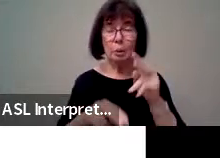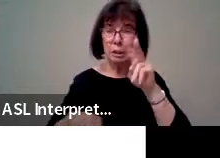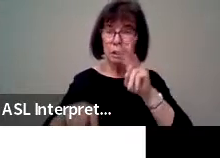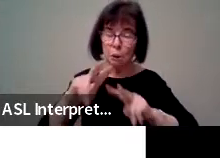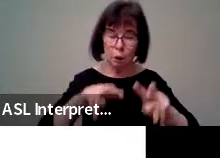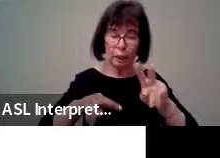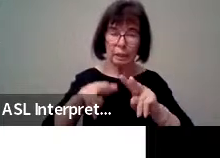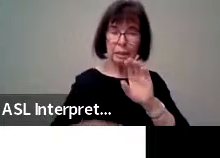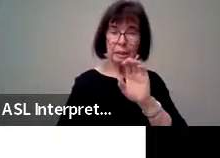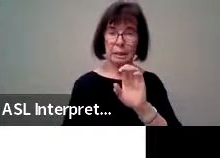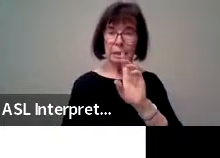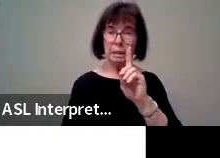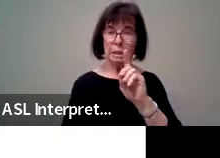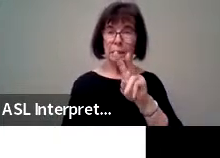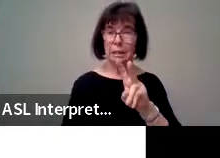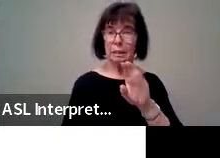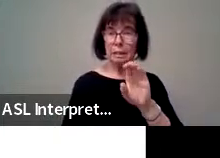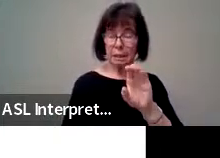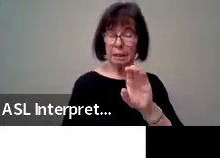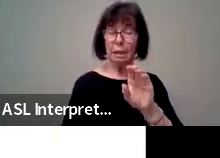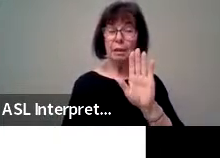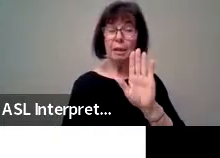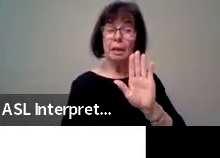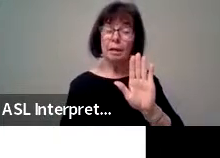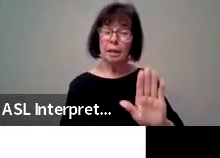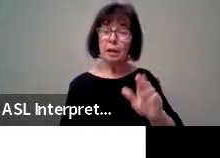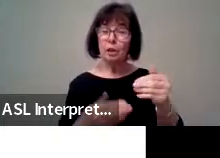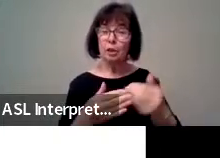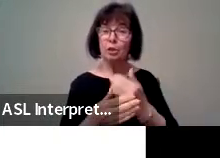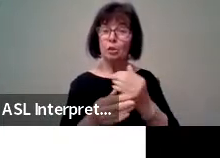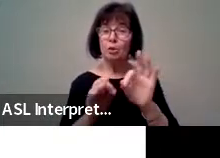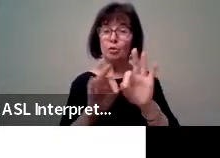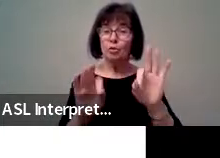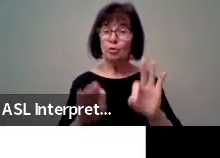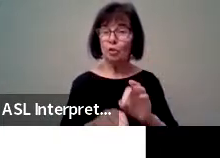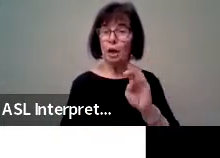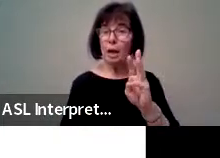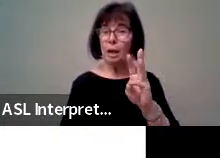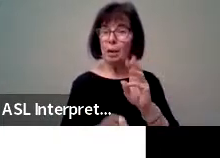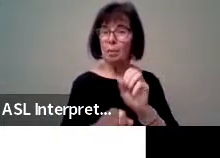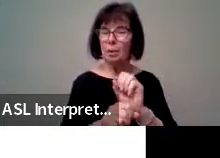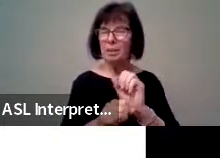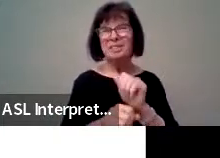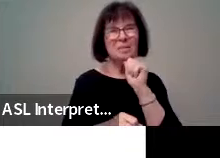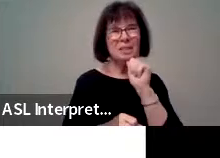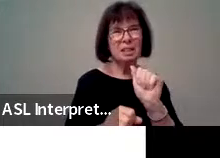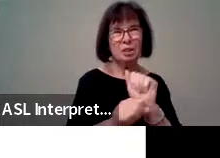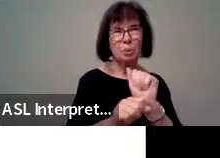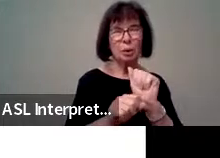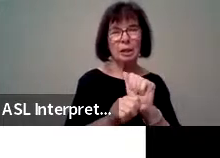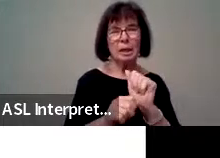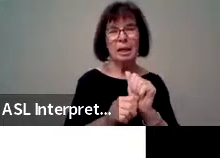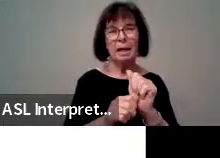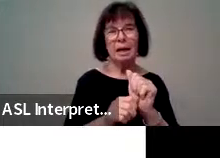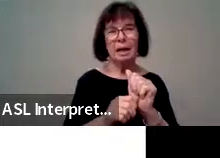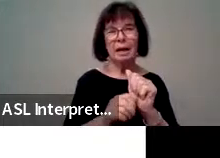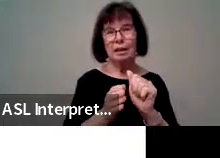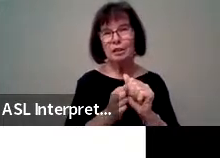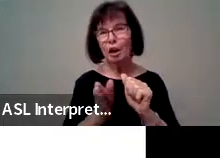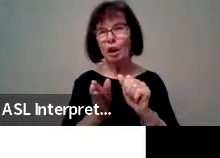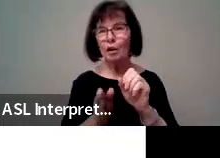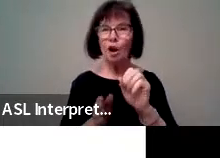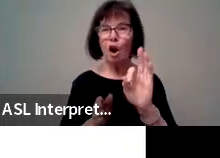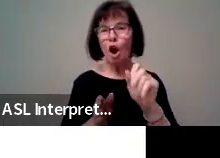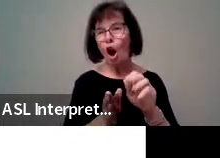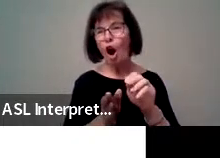CDC's new framework, which might work well as an off-ramp, doesn't work quite so well as an on-ramp. I don't think we would wait